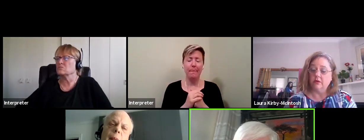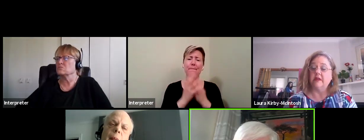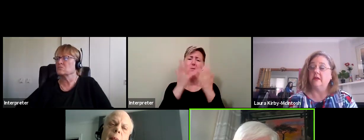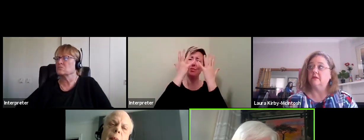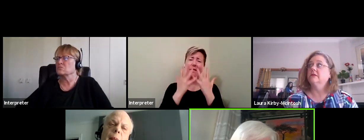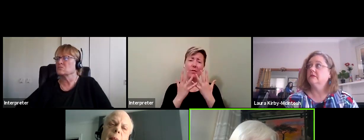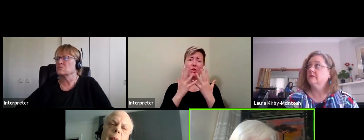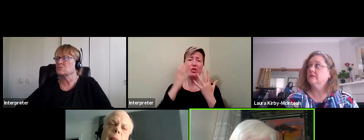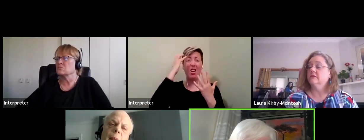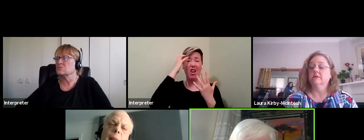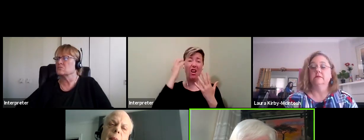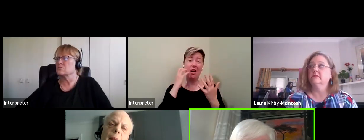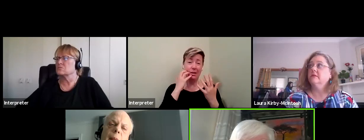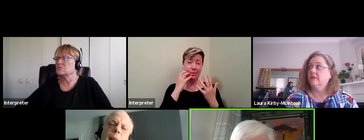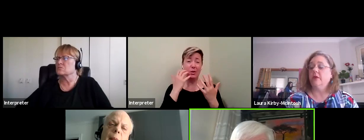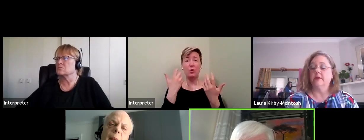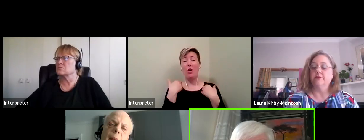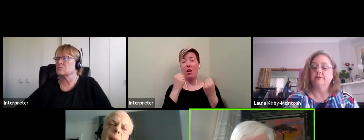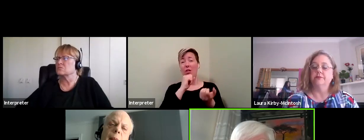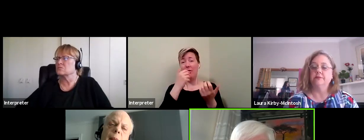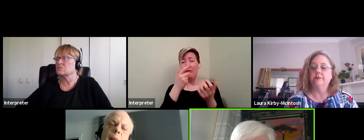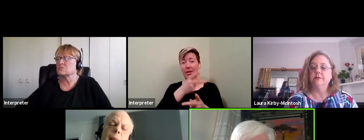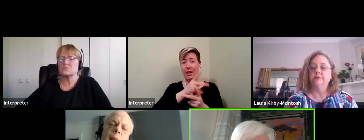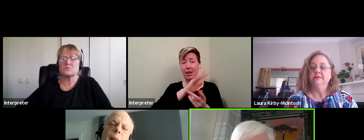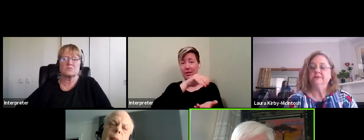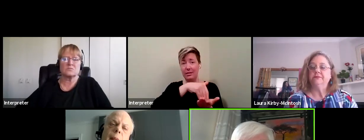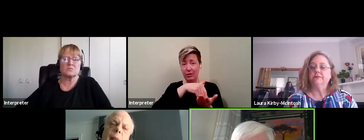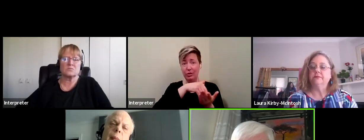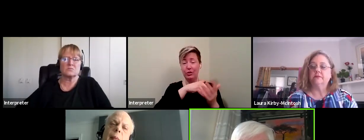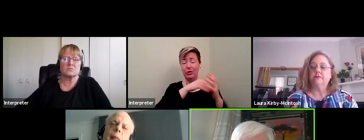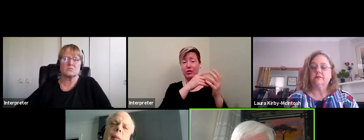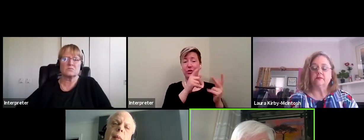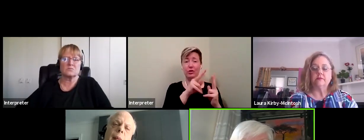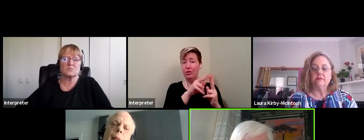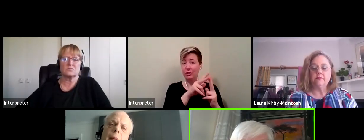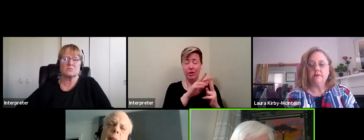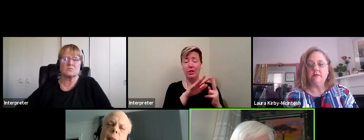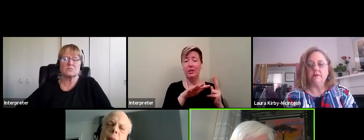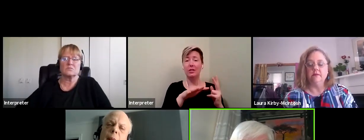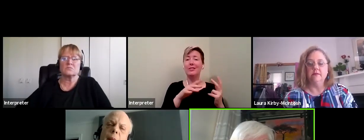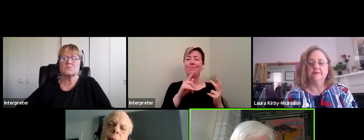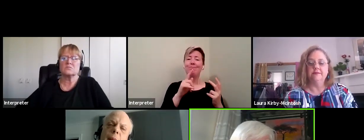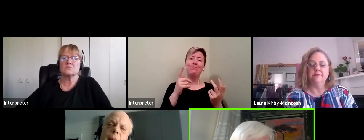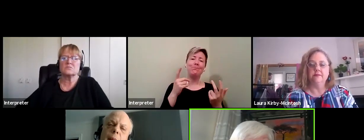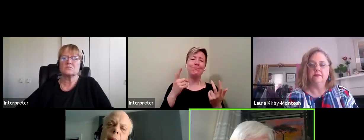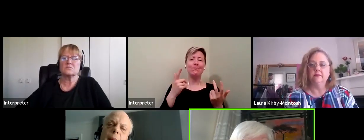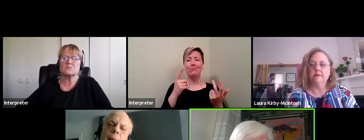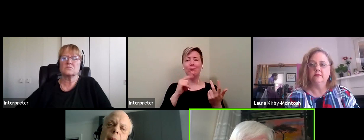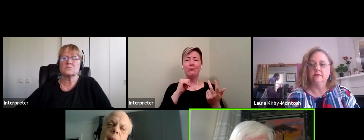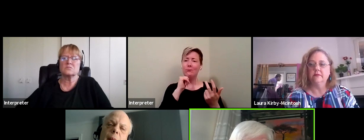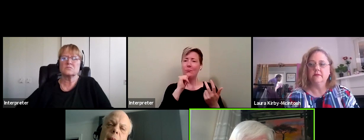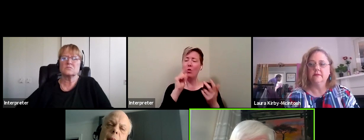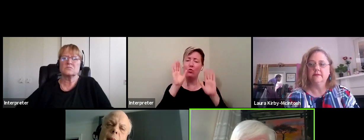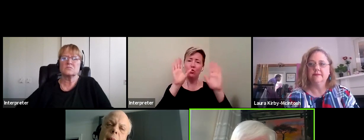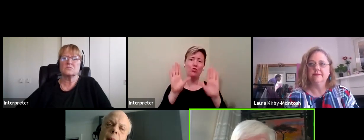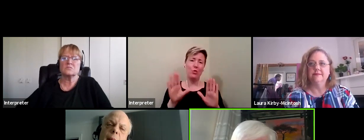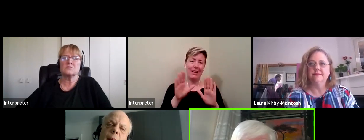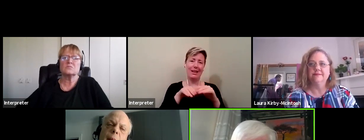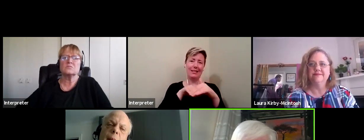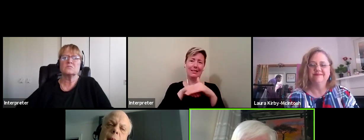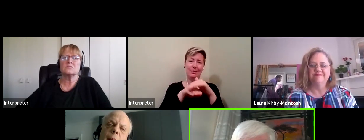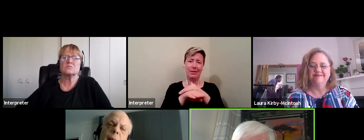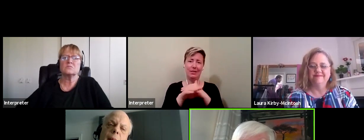hospitals themselves, or healthcare centers outside of hospitals, healthcare centers themselves, haven't really had very good accessibility built